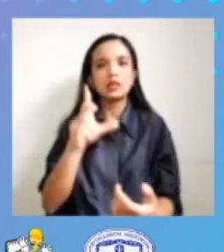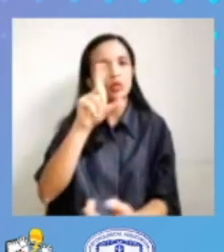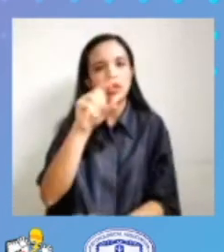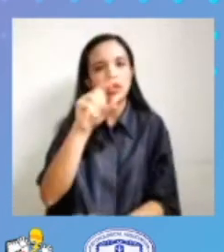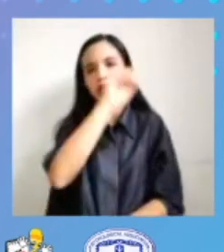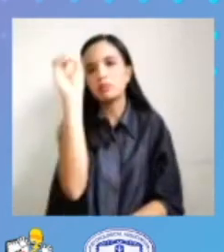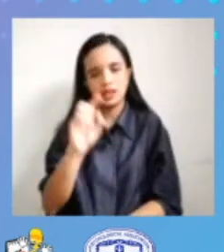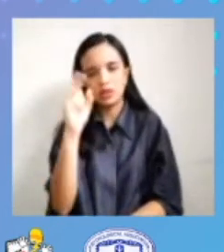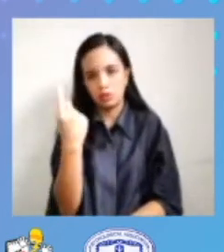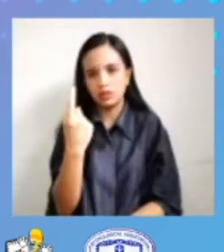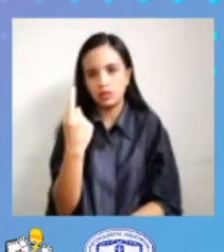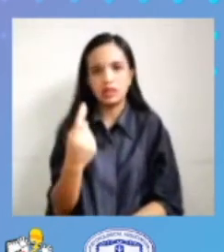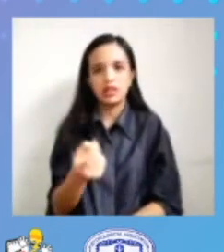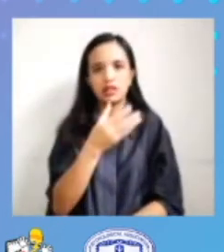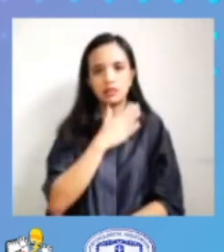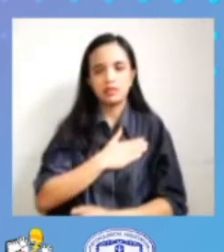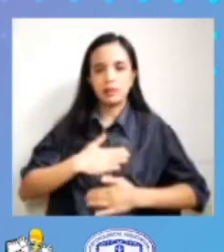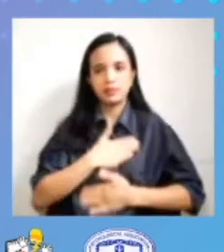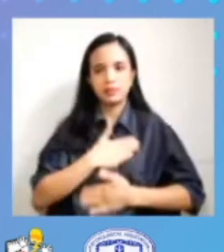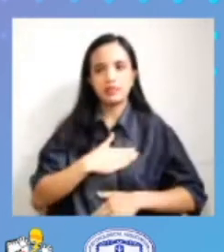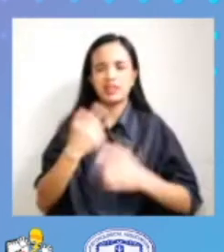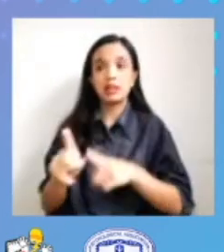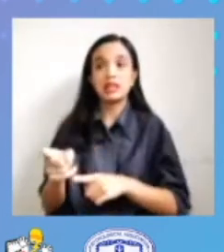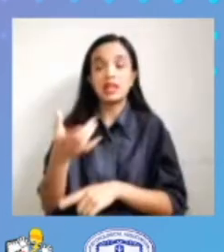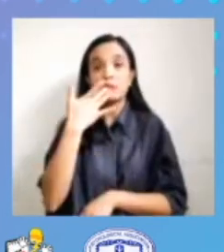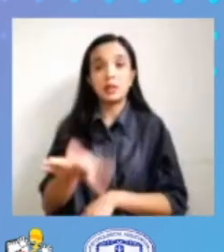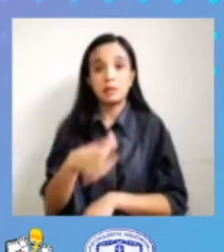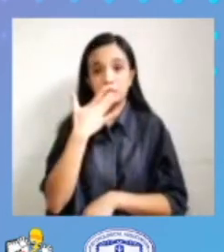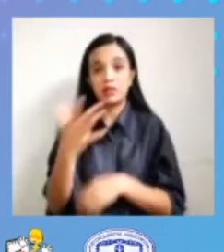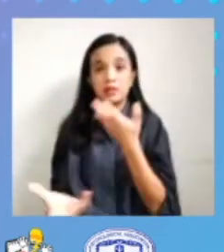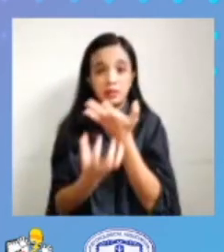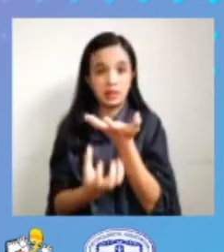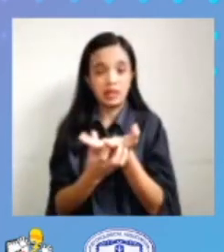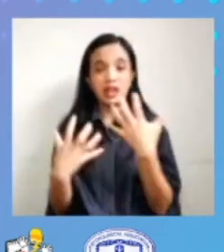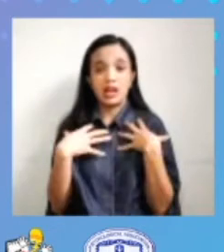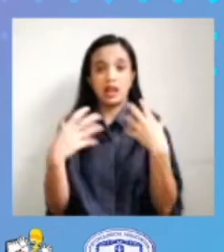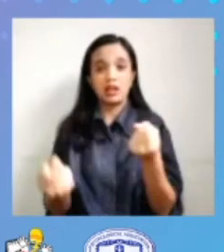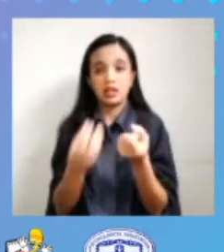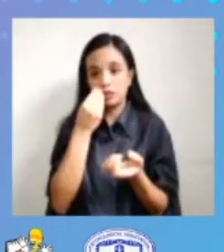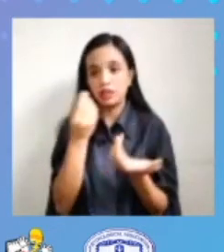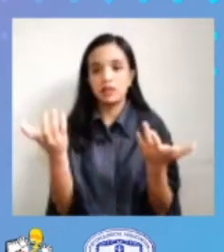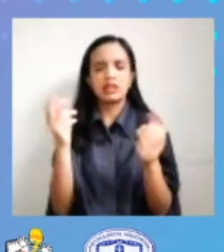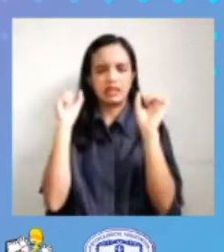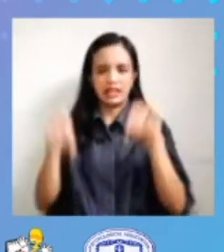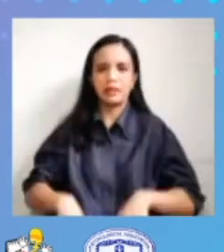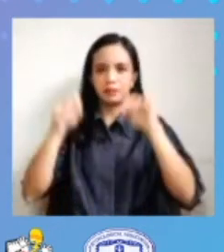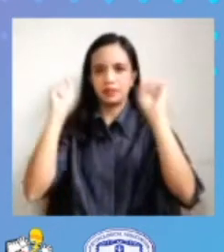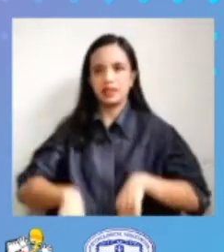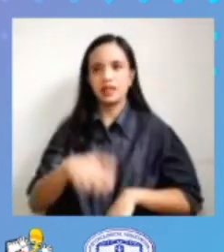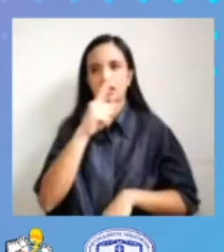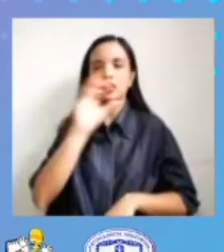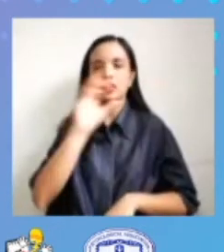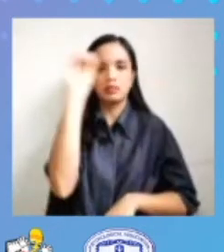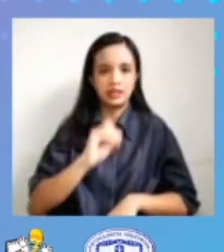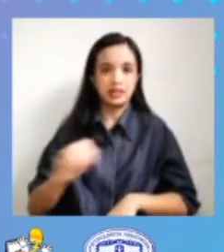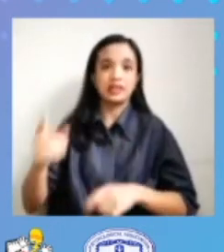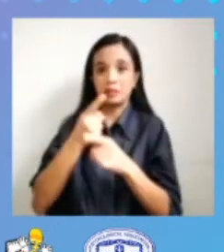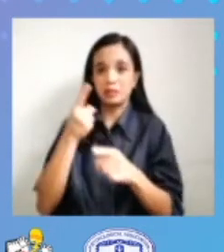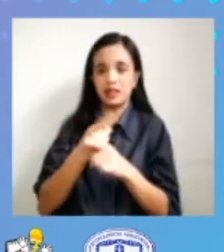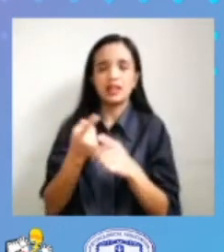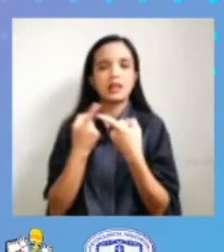activity level, how many calories you parang suggestion na i-take nyo or to consume. So it's going to ask you if you're